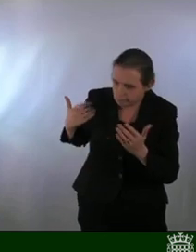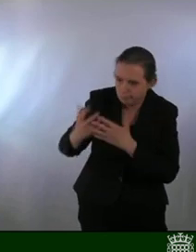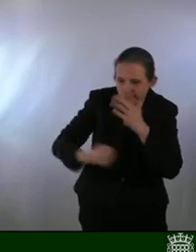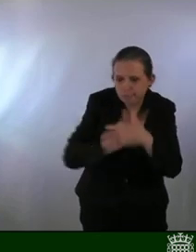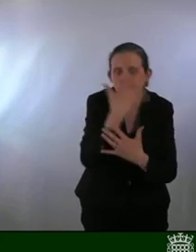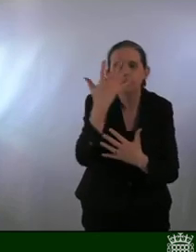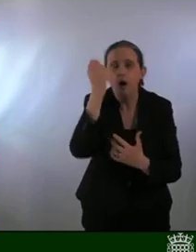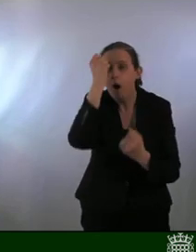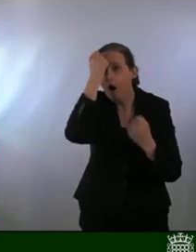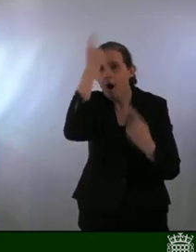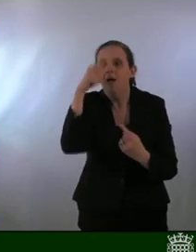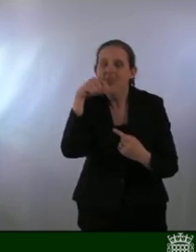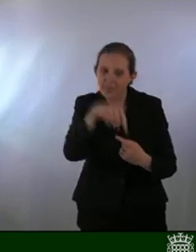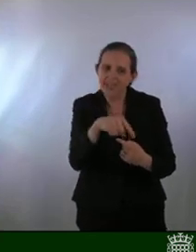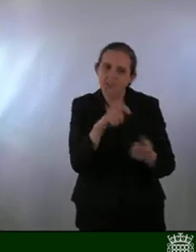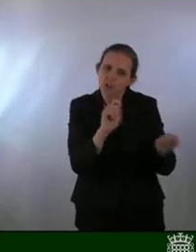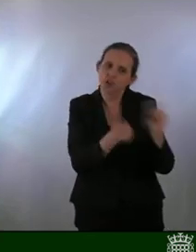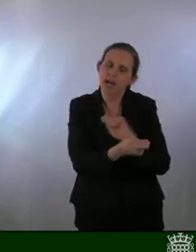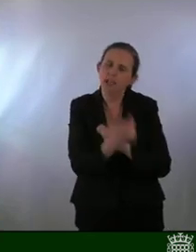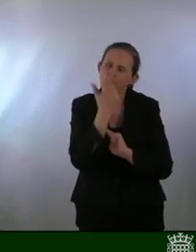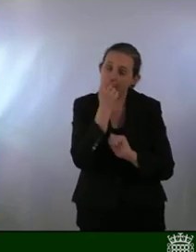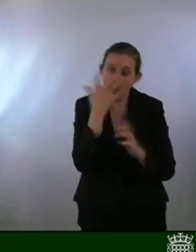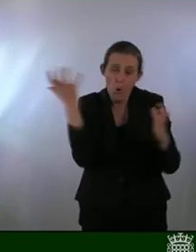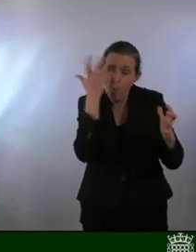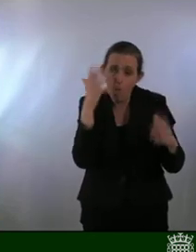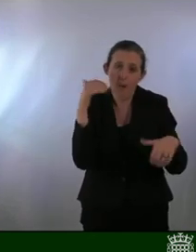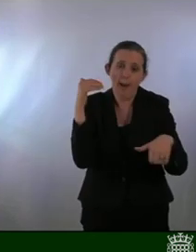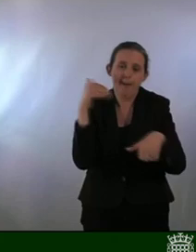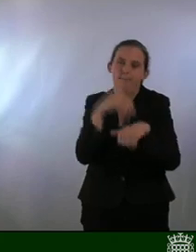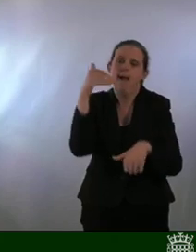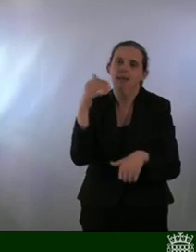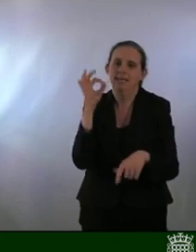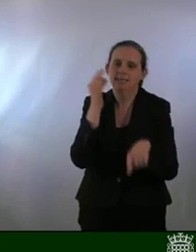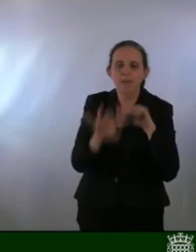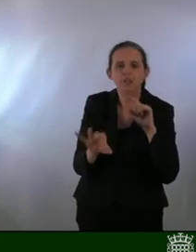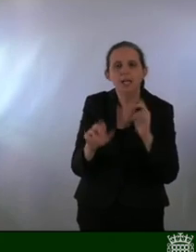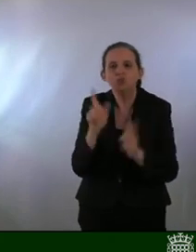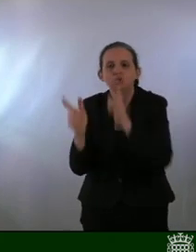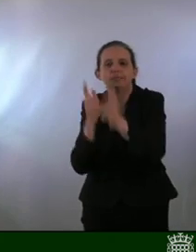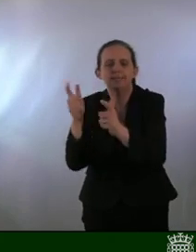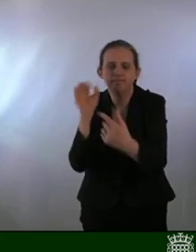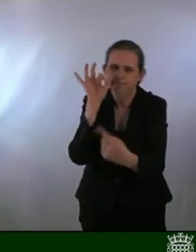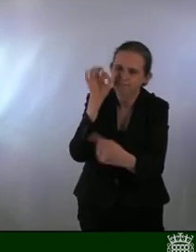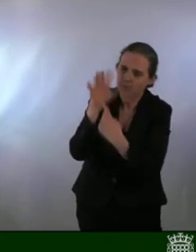that a change like this can make, especially in the tourism industry, which is so important to his constituency.